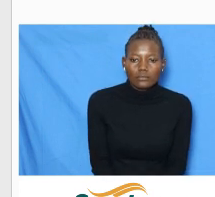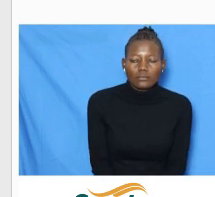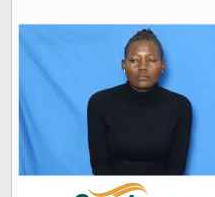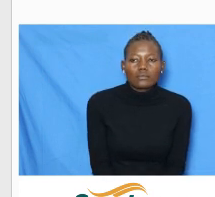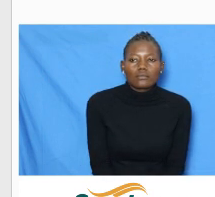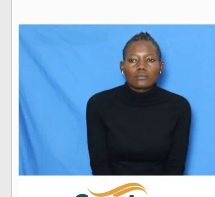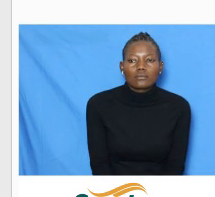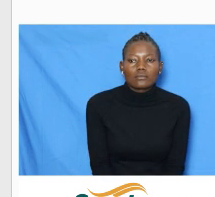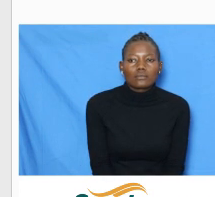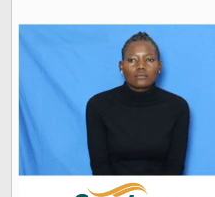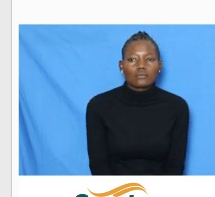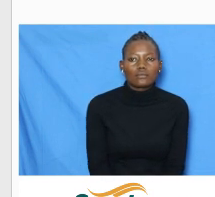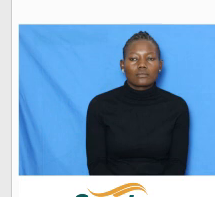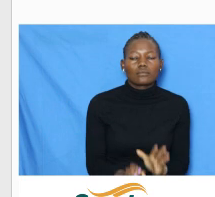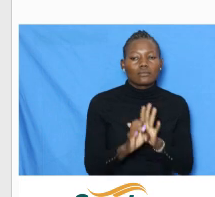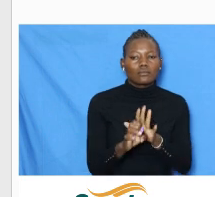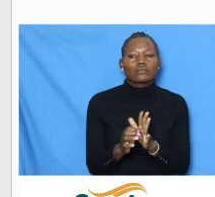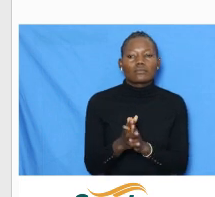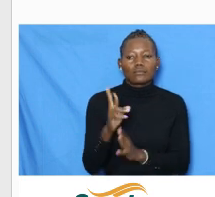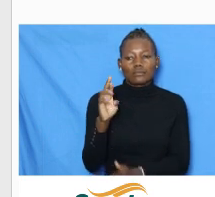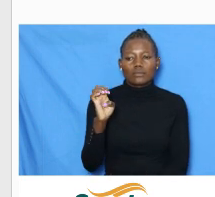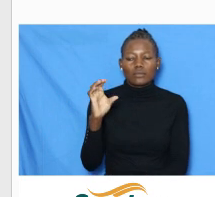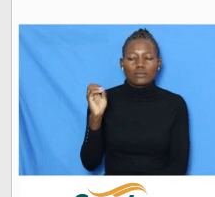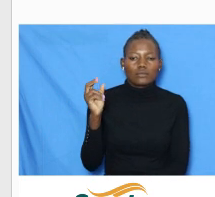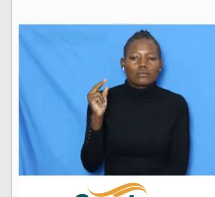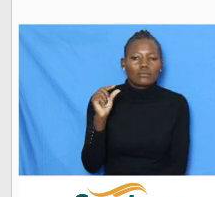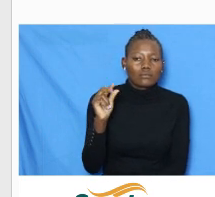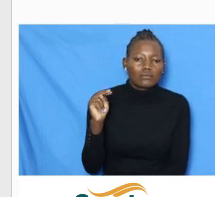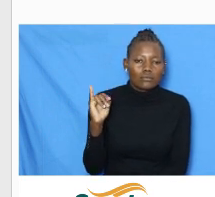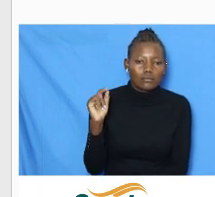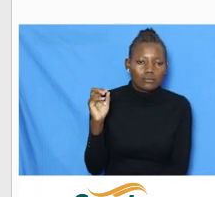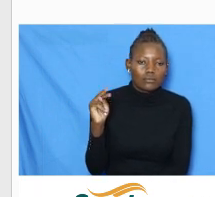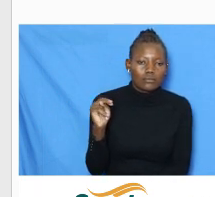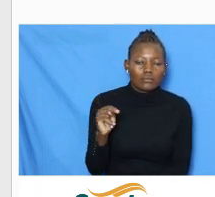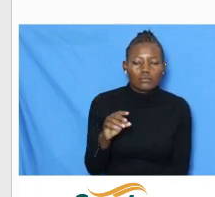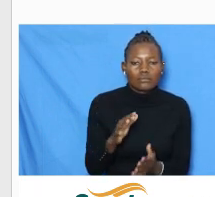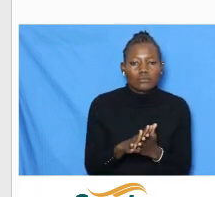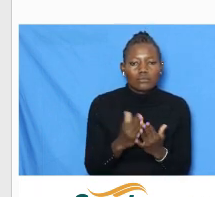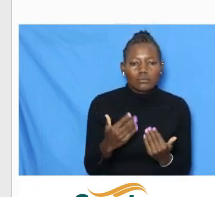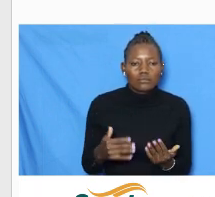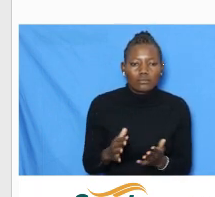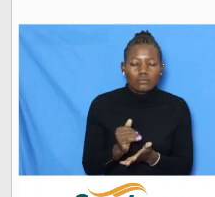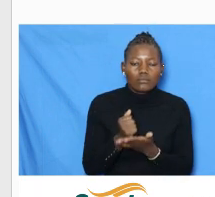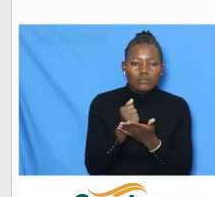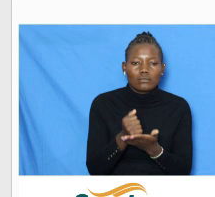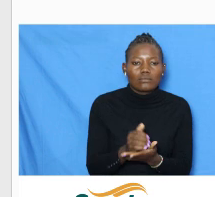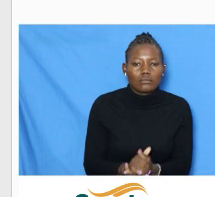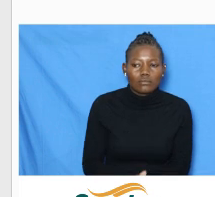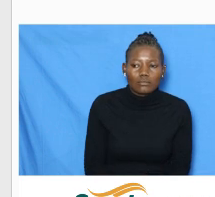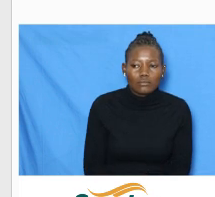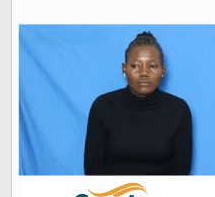there's an example of a recognition tool, and it just shows you like common experiences of mental health problems.